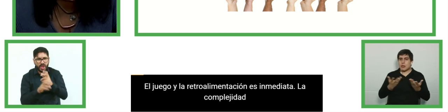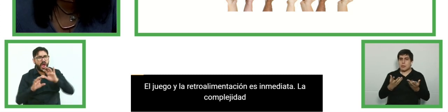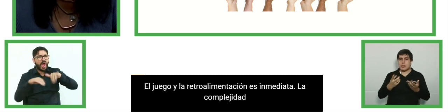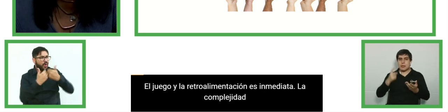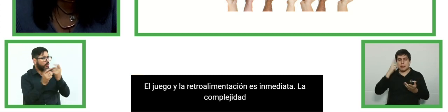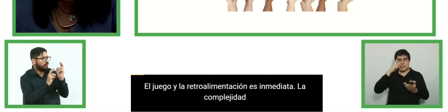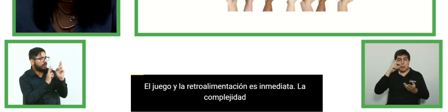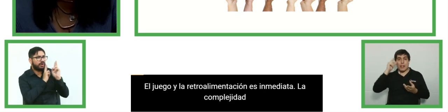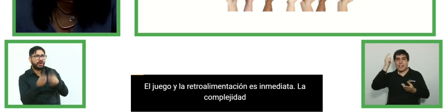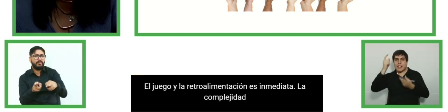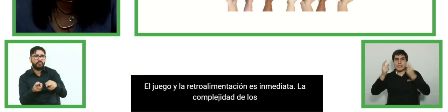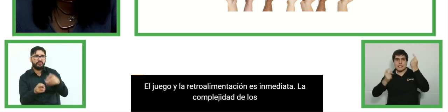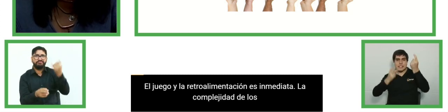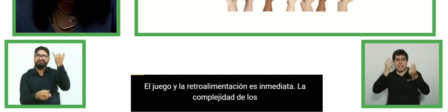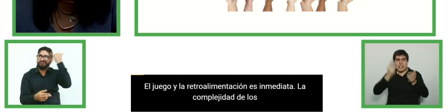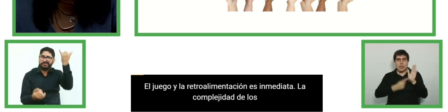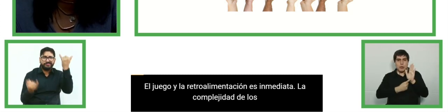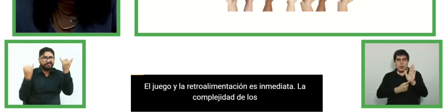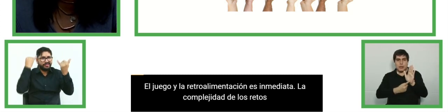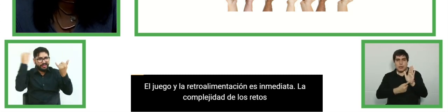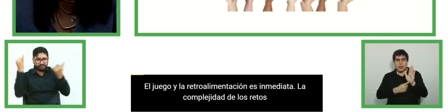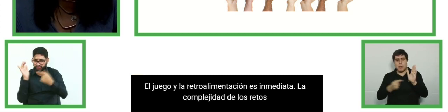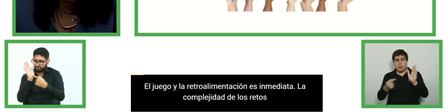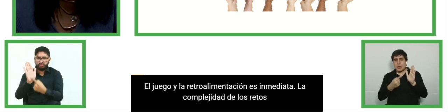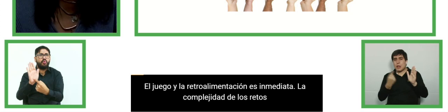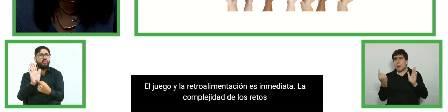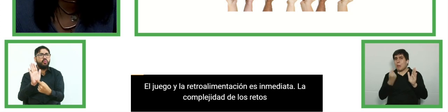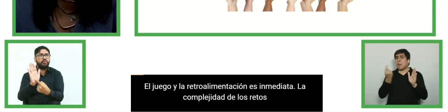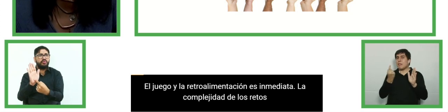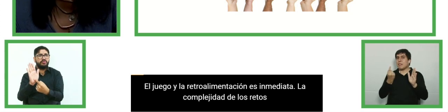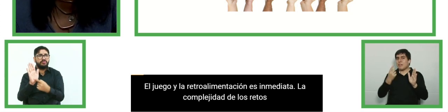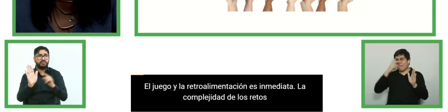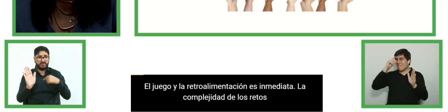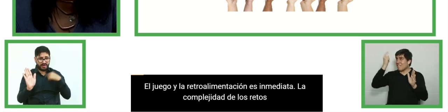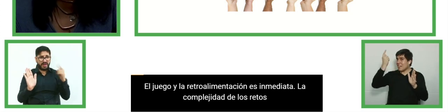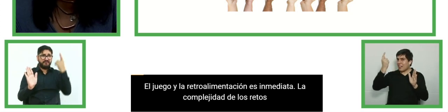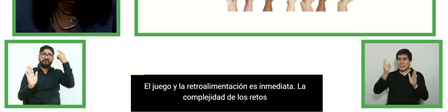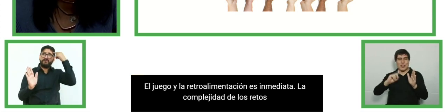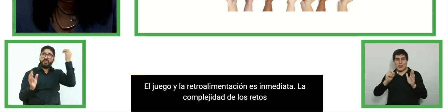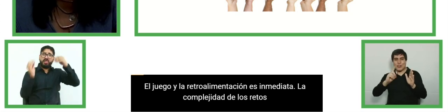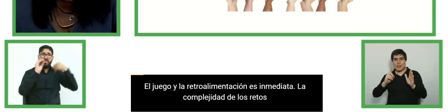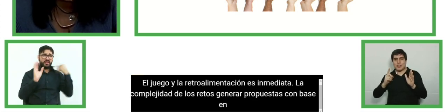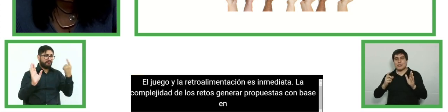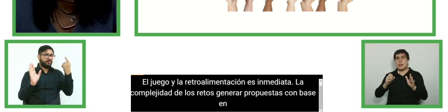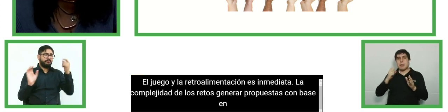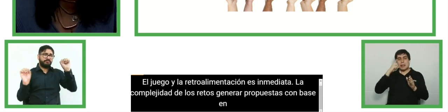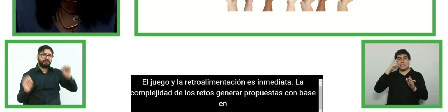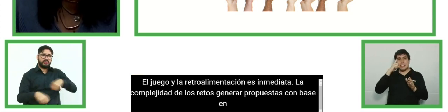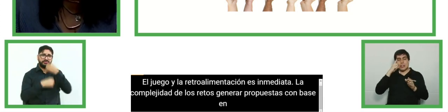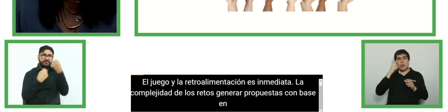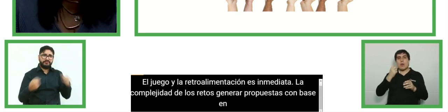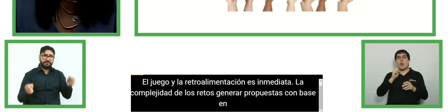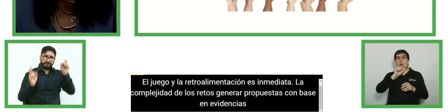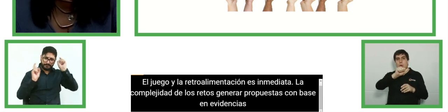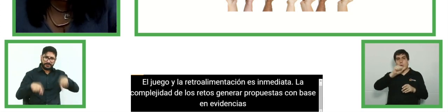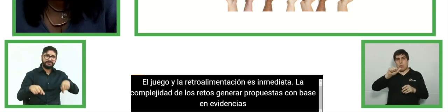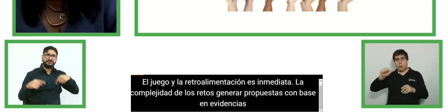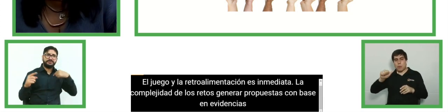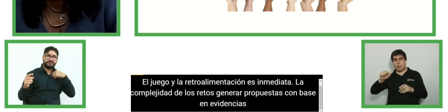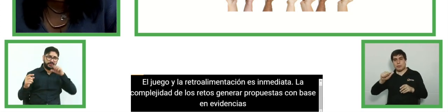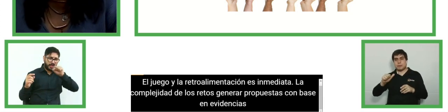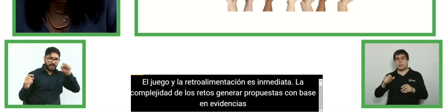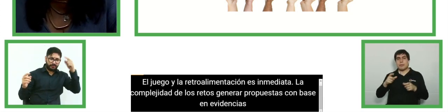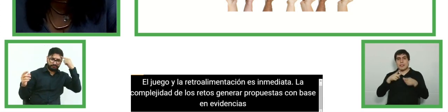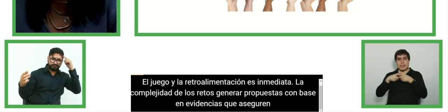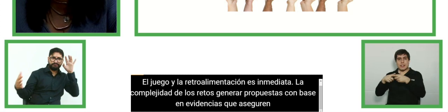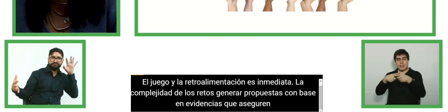create proposals based on evidence that the 4A criteria by the ECLAC Committee of the United